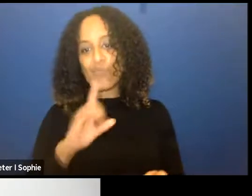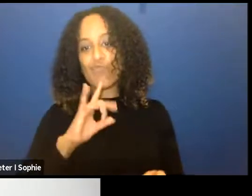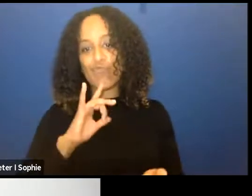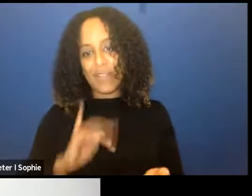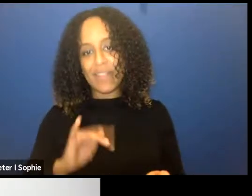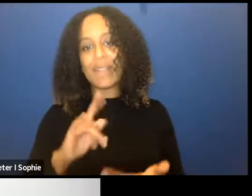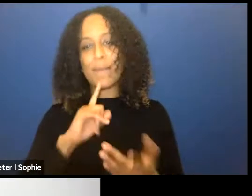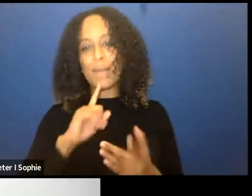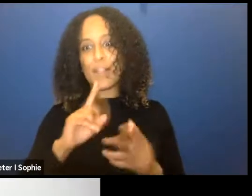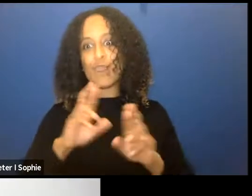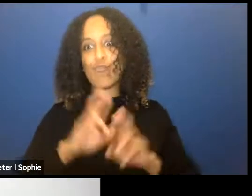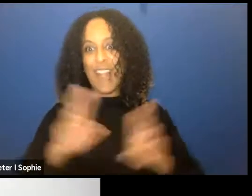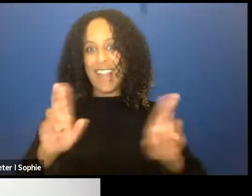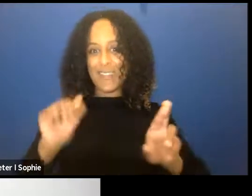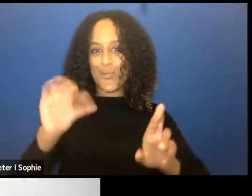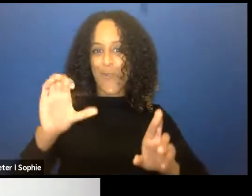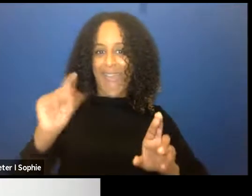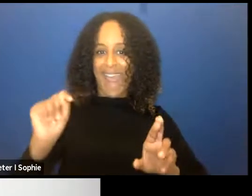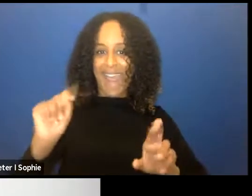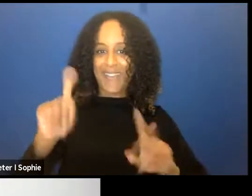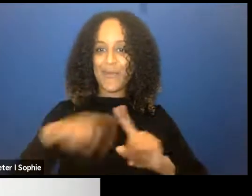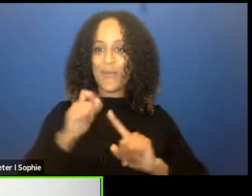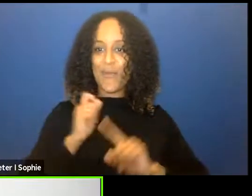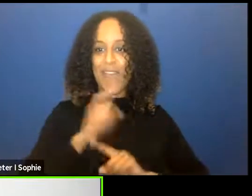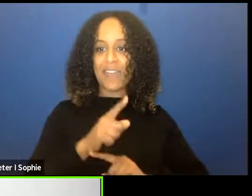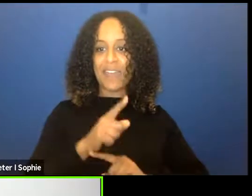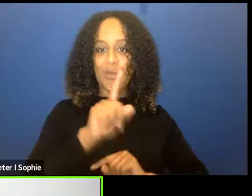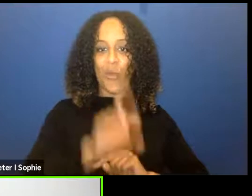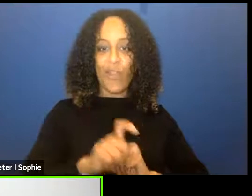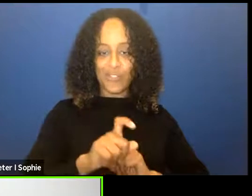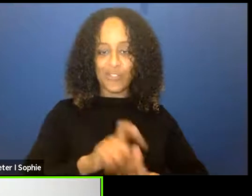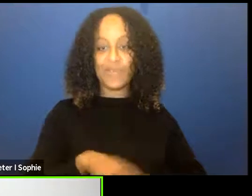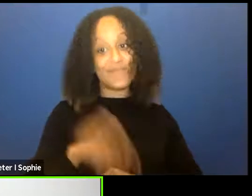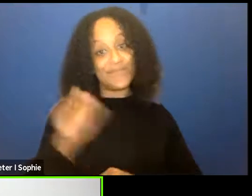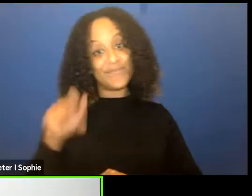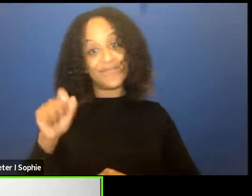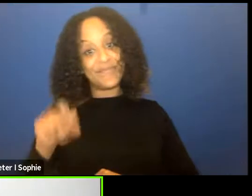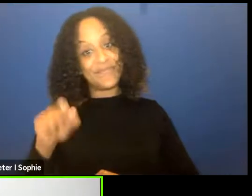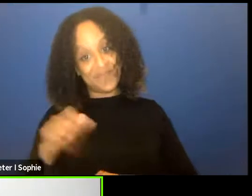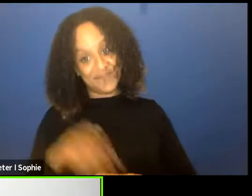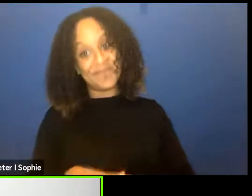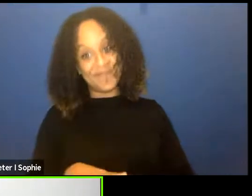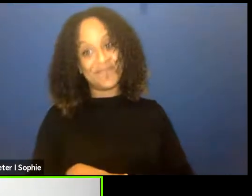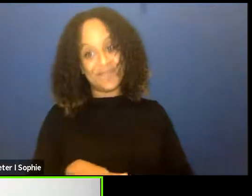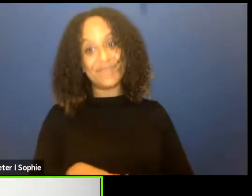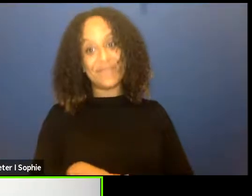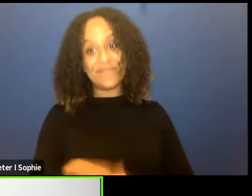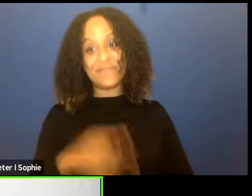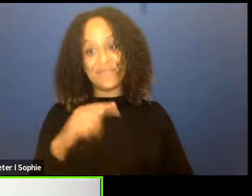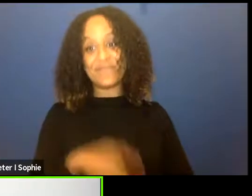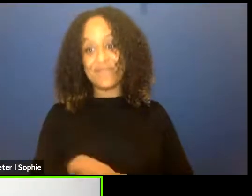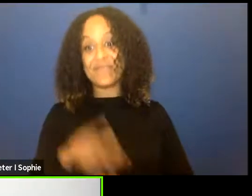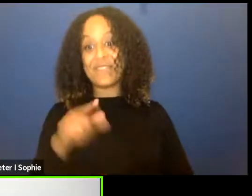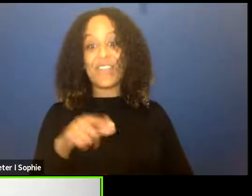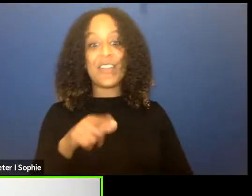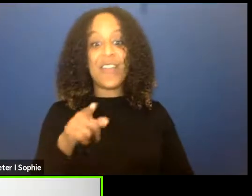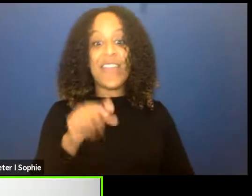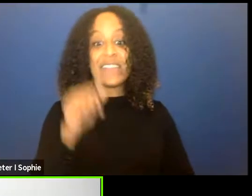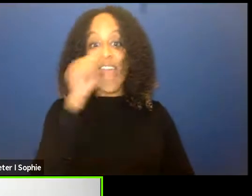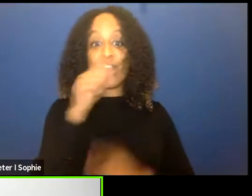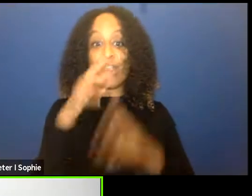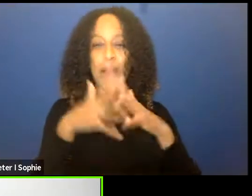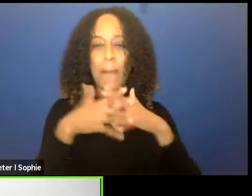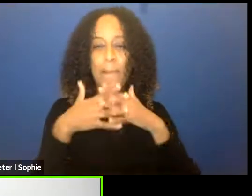ready to act when you ask a question like that. Yeah, absolutely. Janine says, as an African-American, I